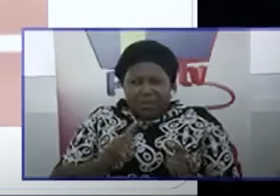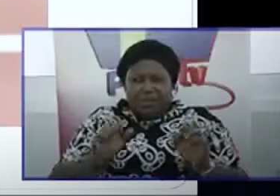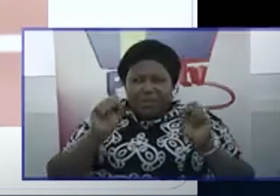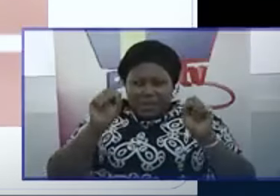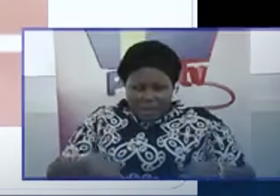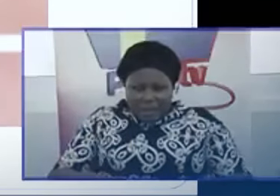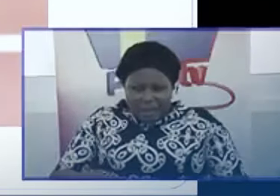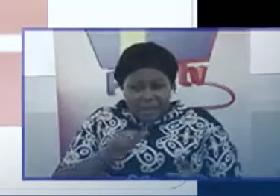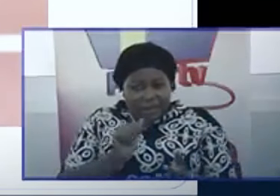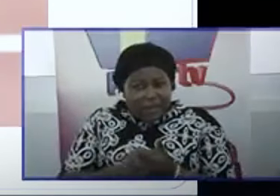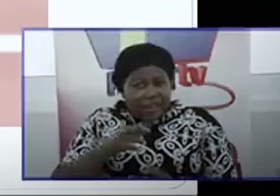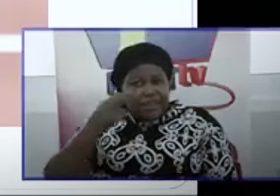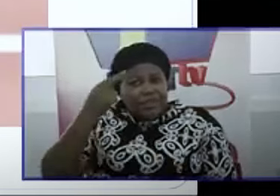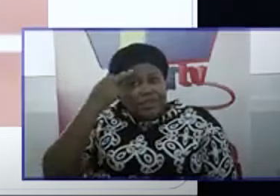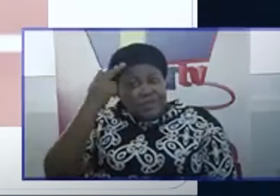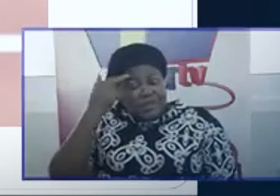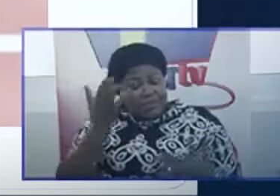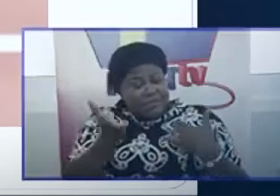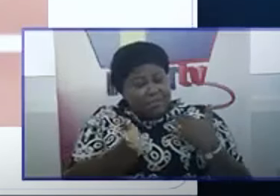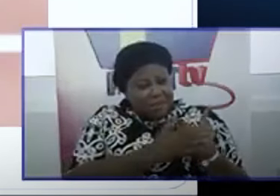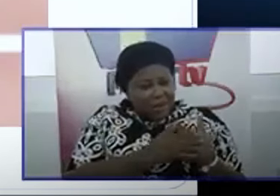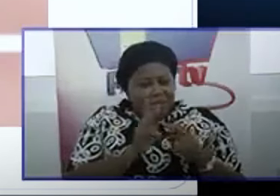returned and they were giving account,